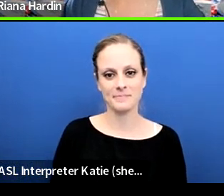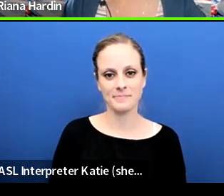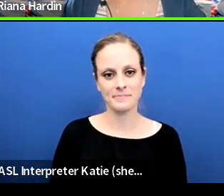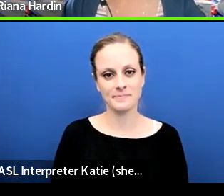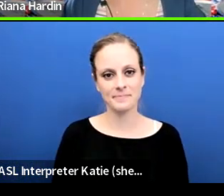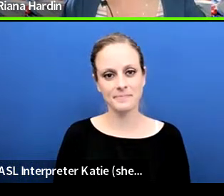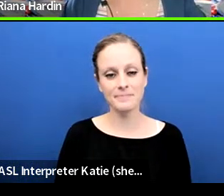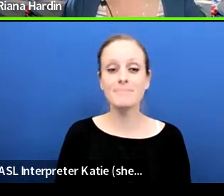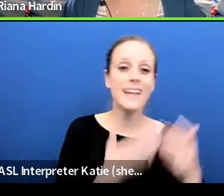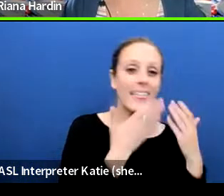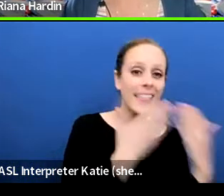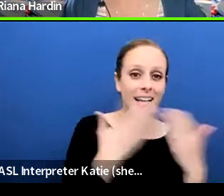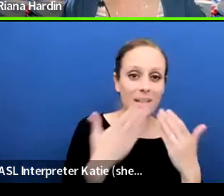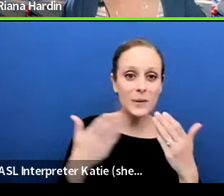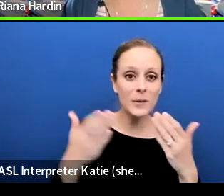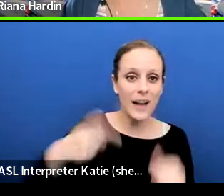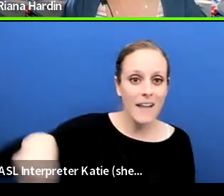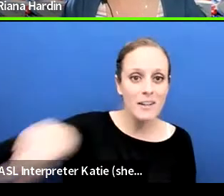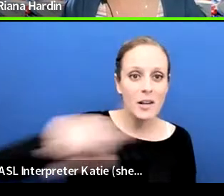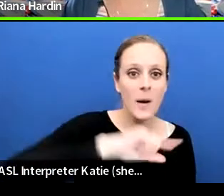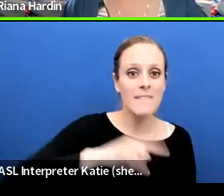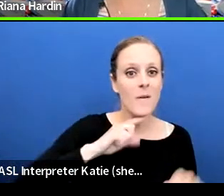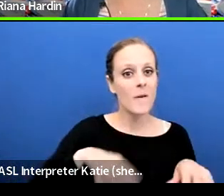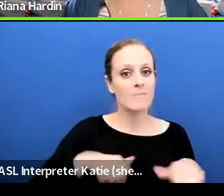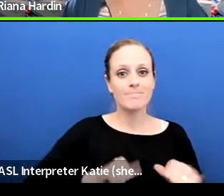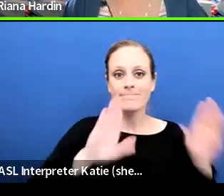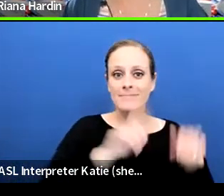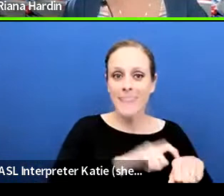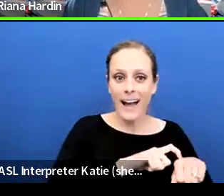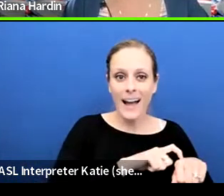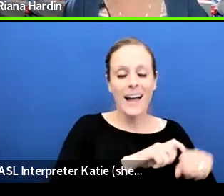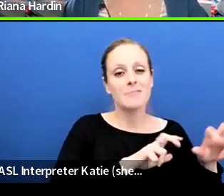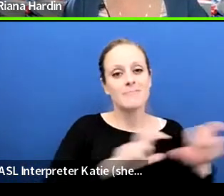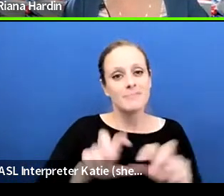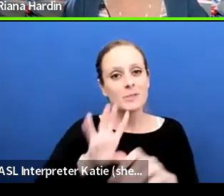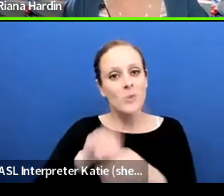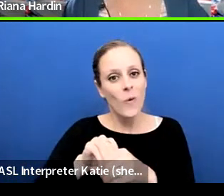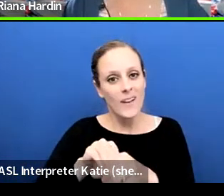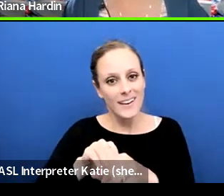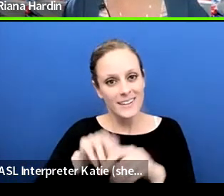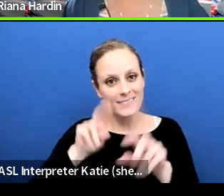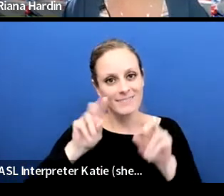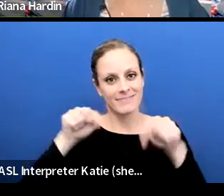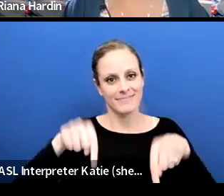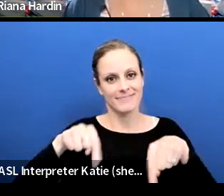And thank you everybody for taking the time to join us today.